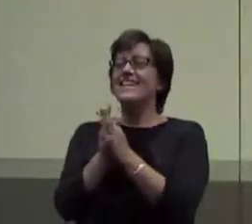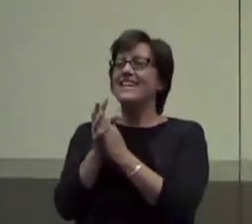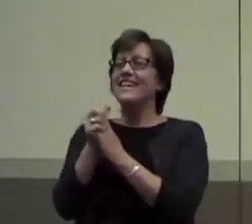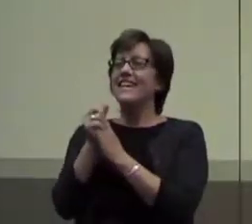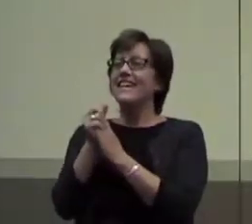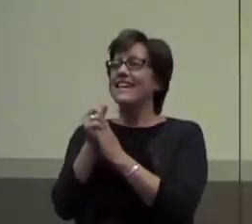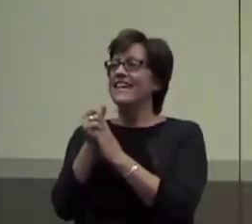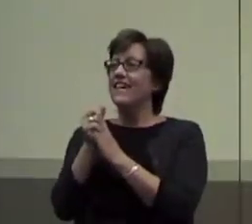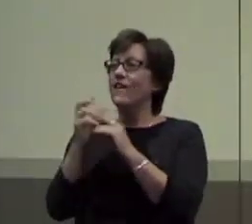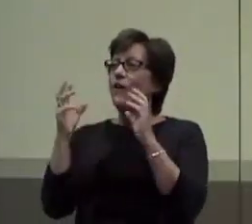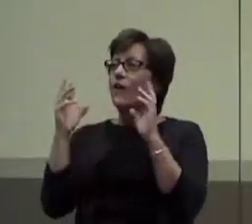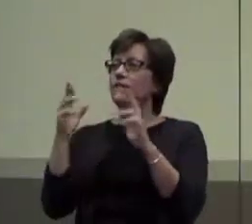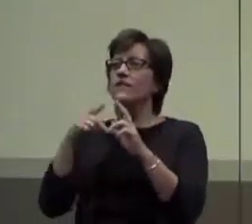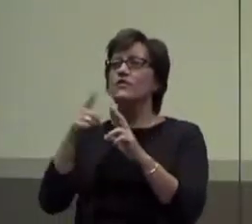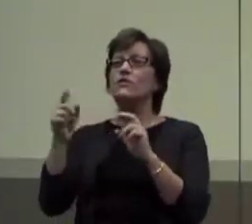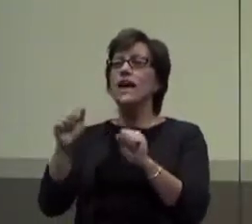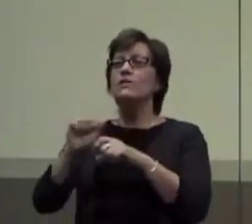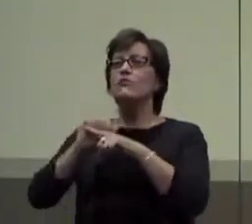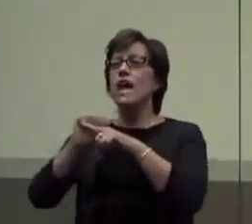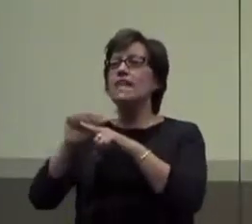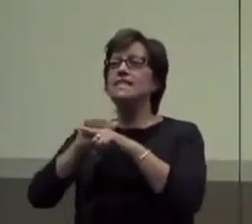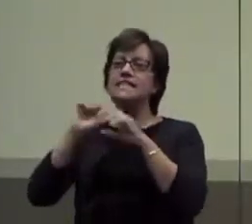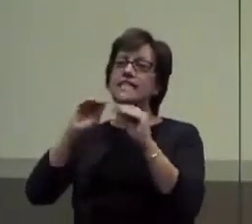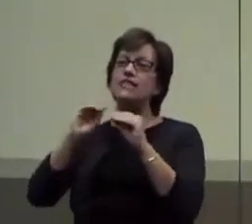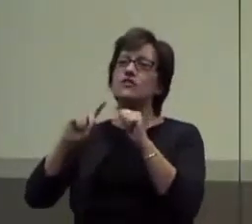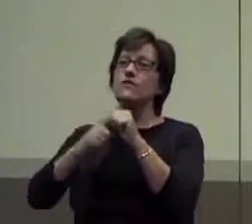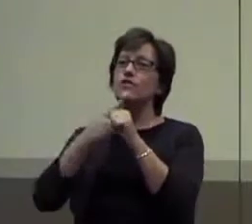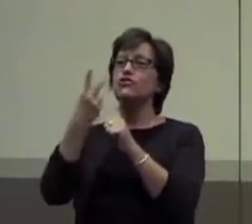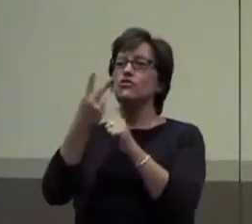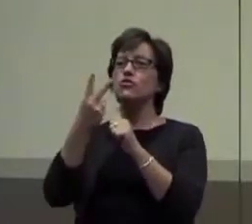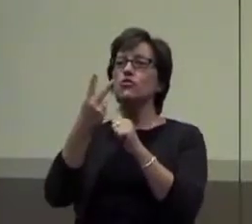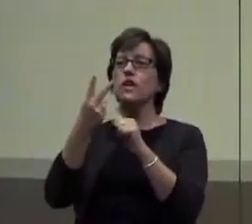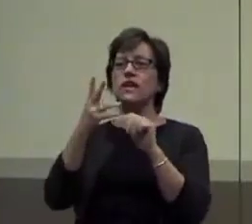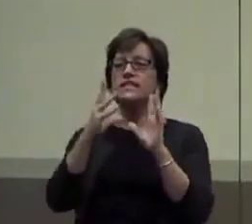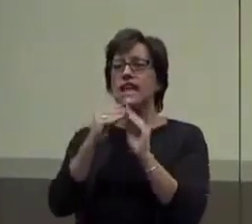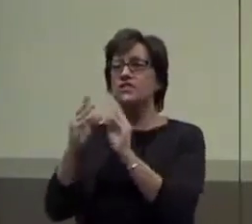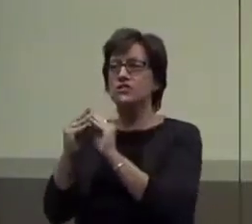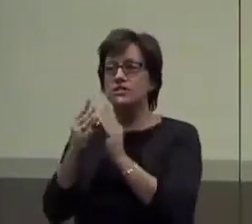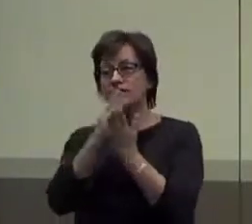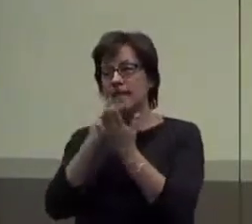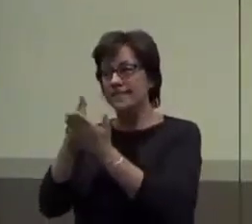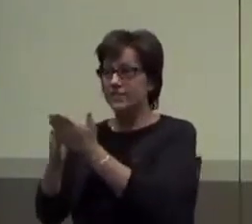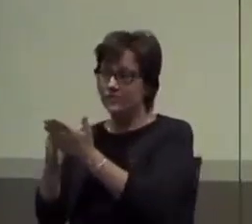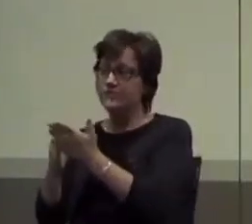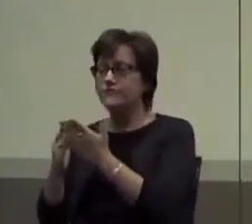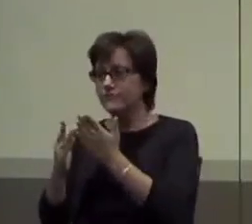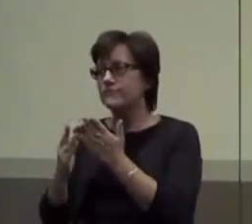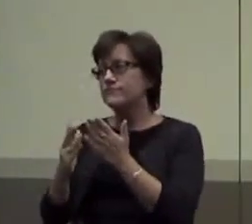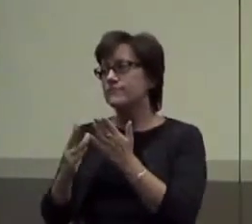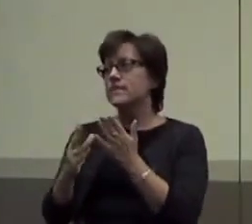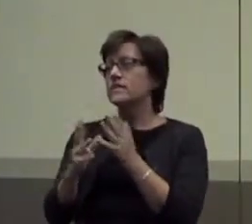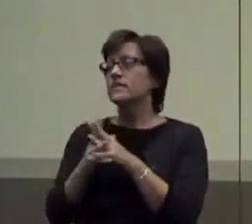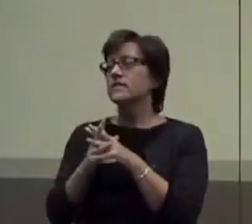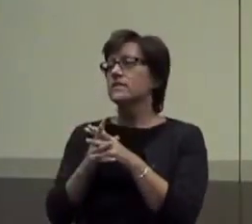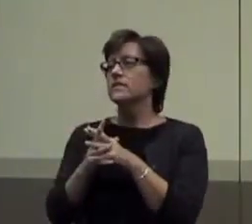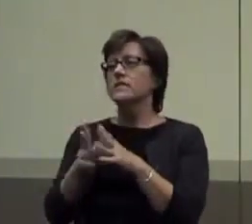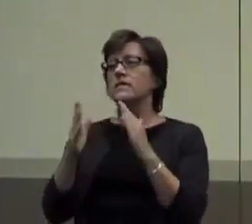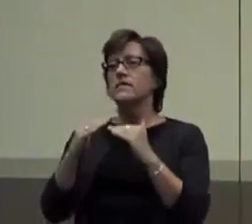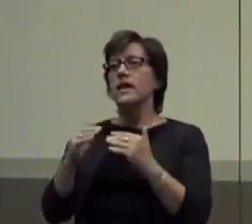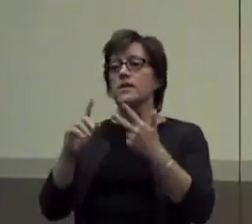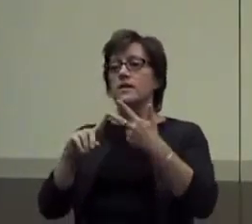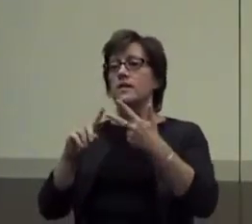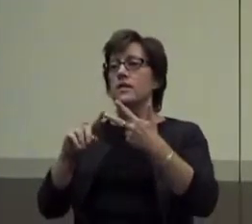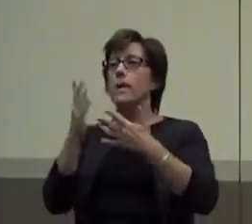first 2 sessions. Again, you won't be able to spend all the time, but really looking at the activities and how these work, okay? Part 3